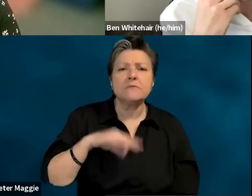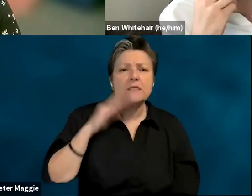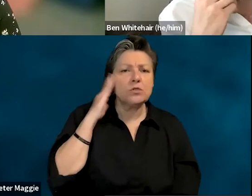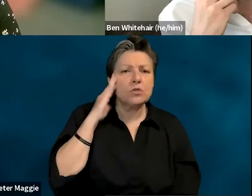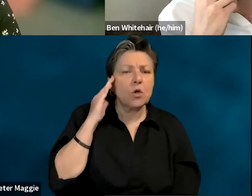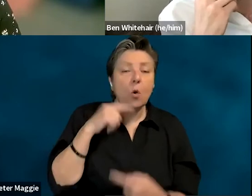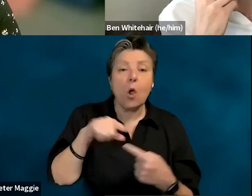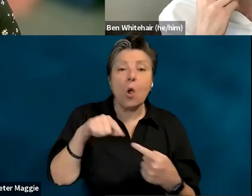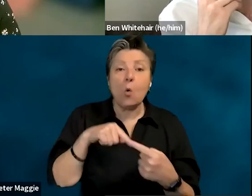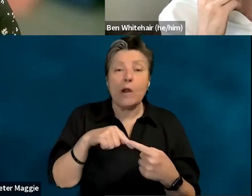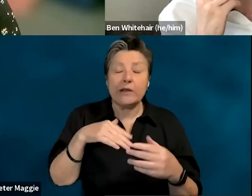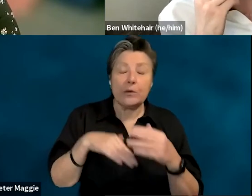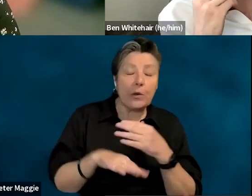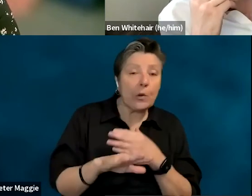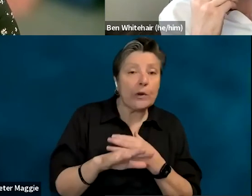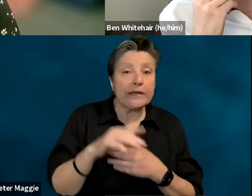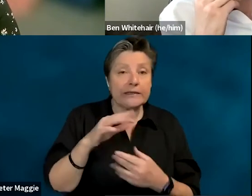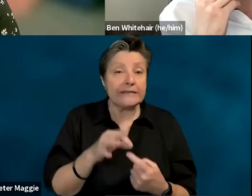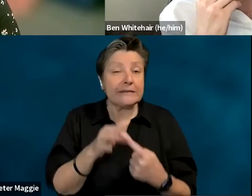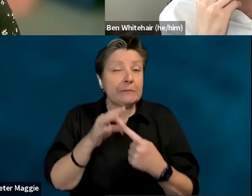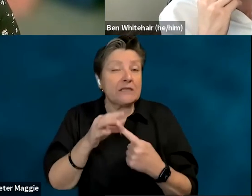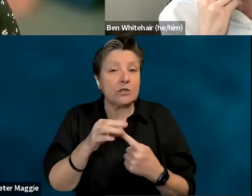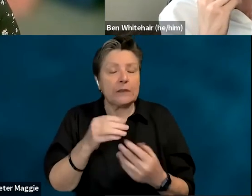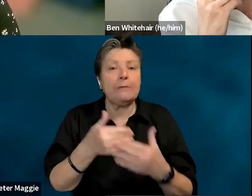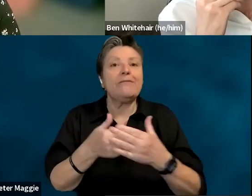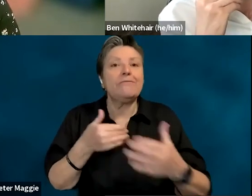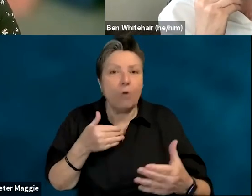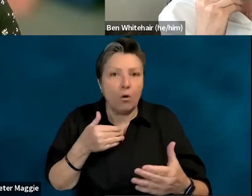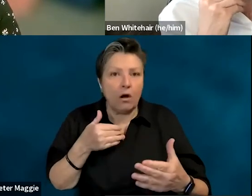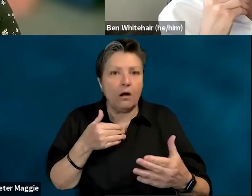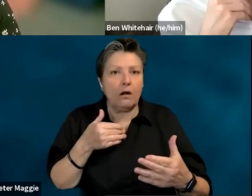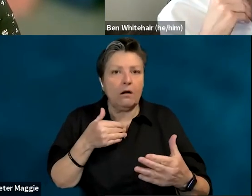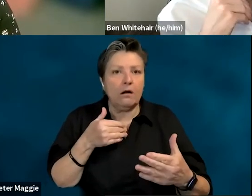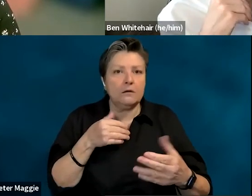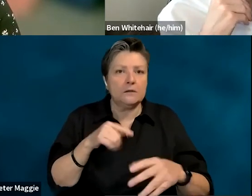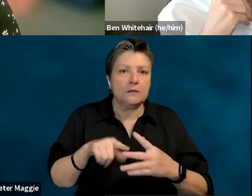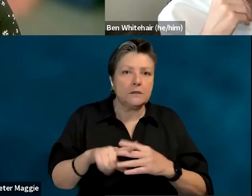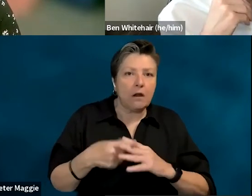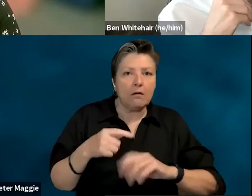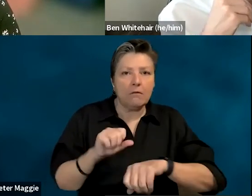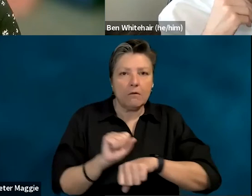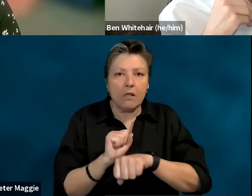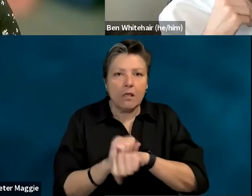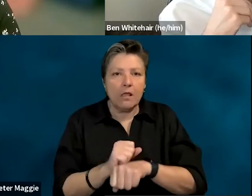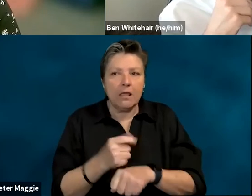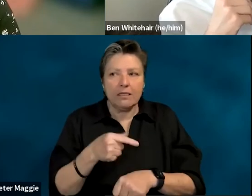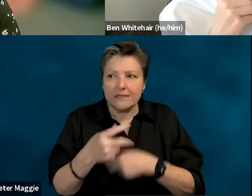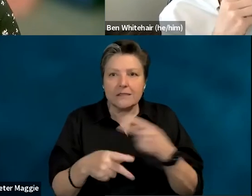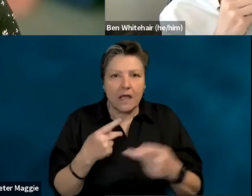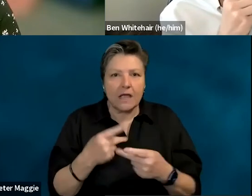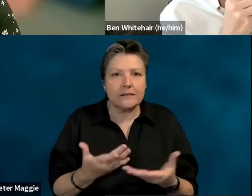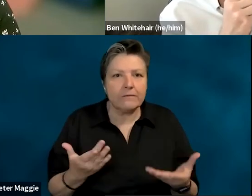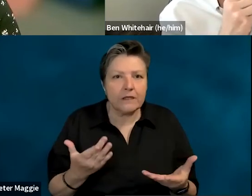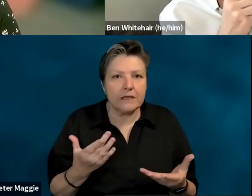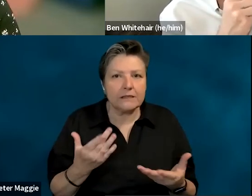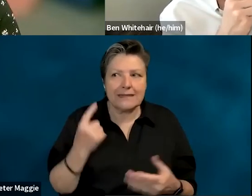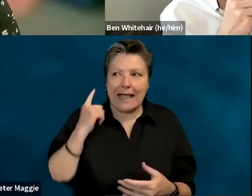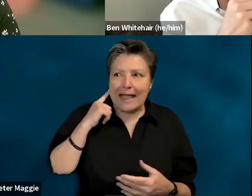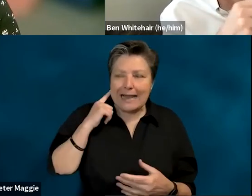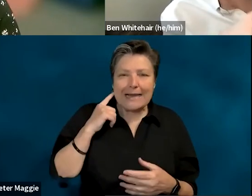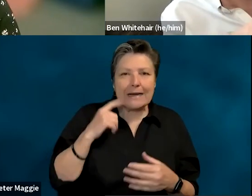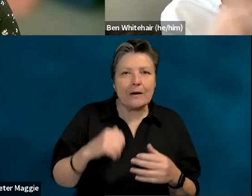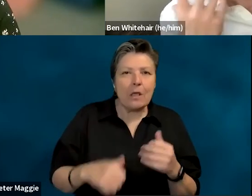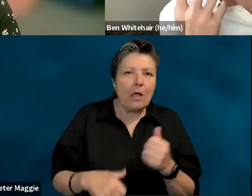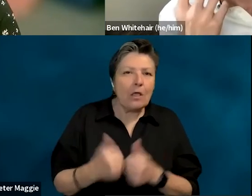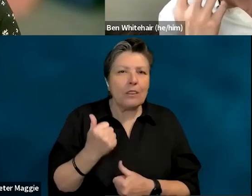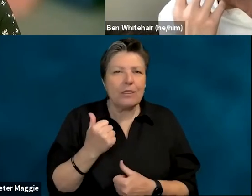in, especially beforehand, because these are the kinds of things that I think where I hear the most disappointment is